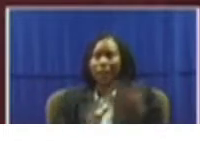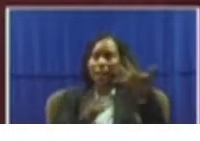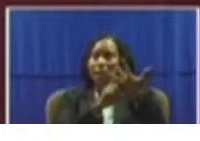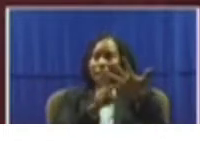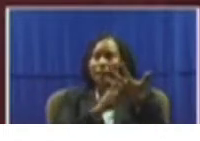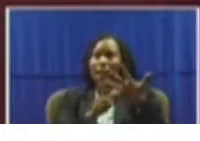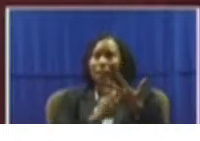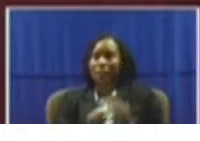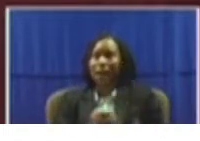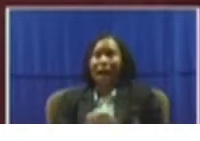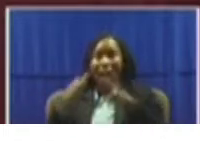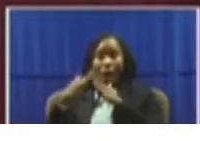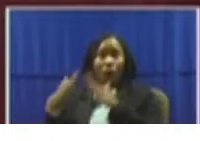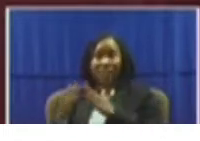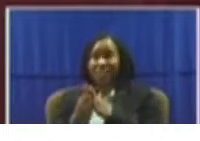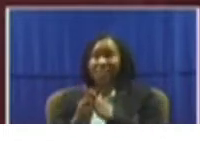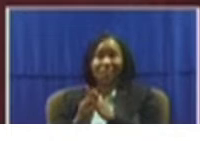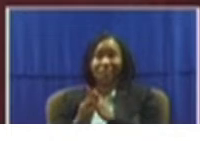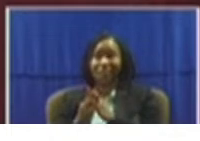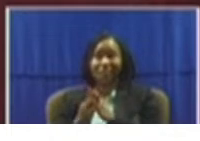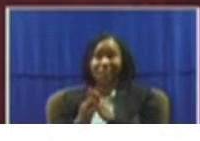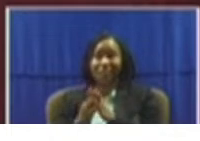stones.